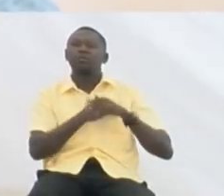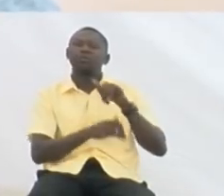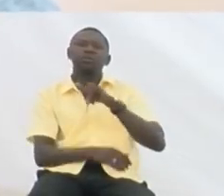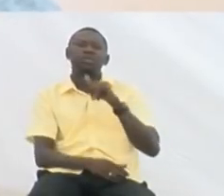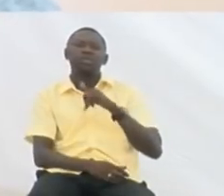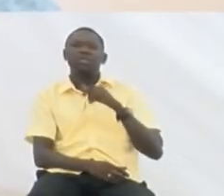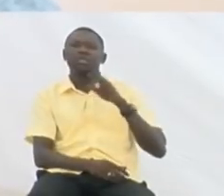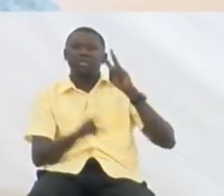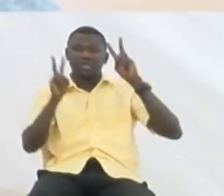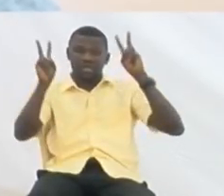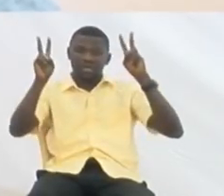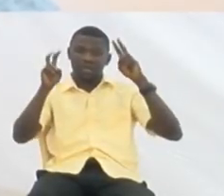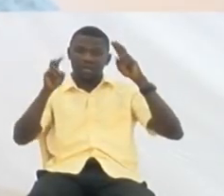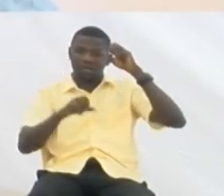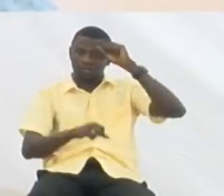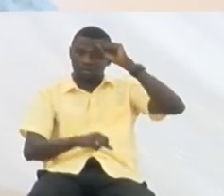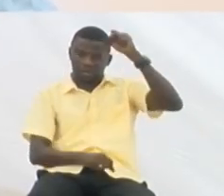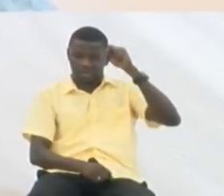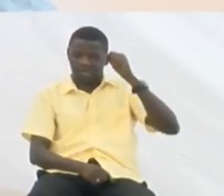president,